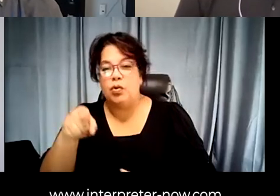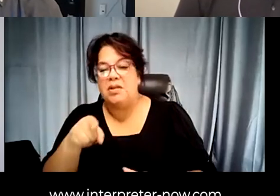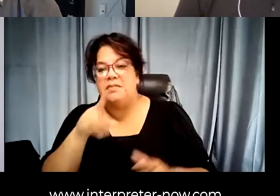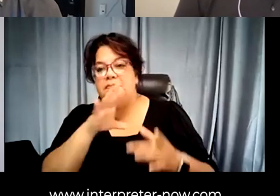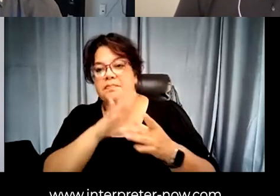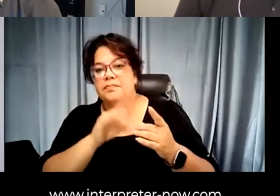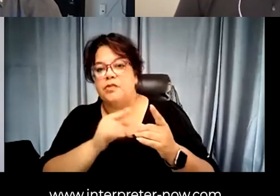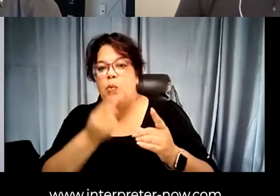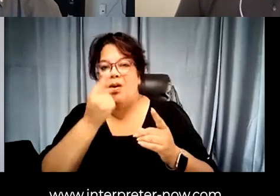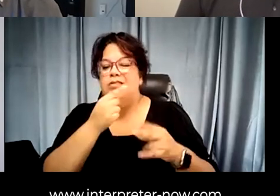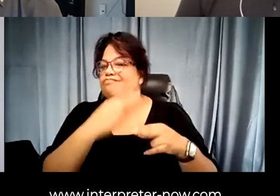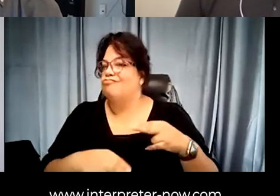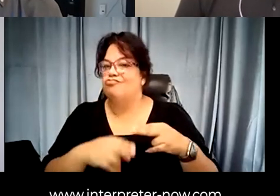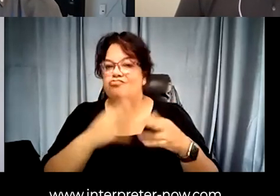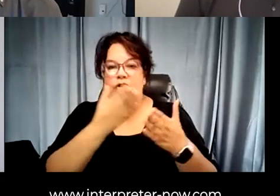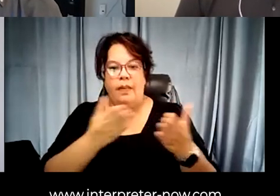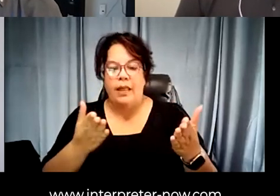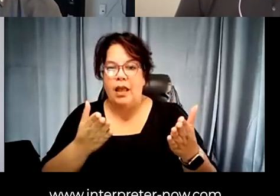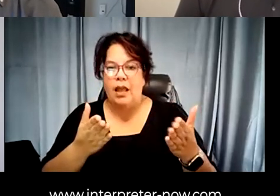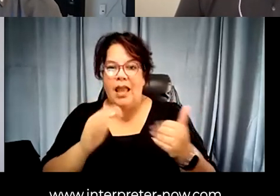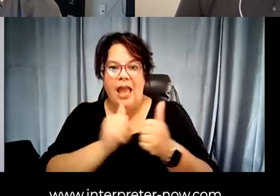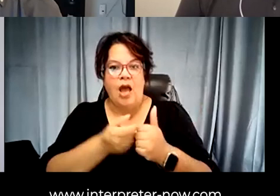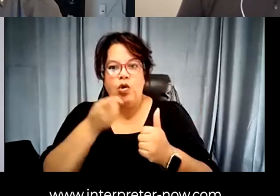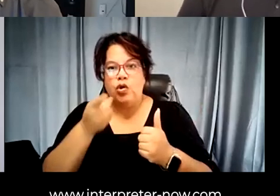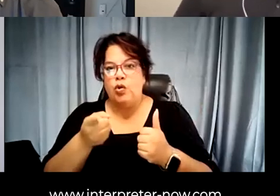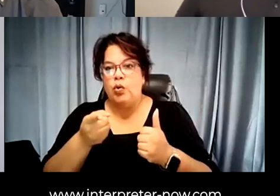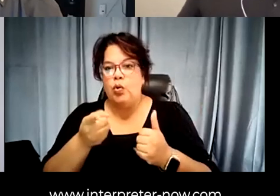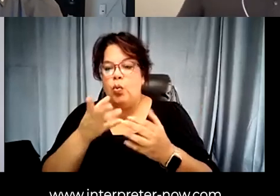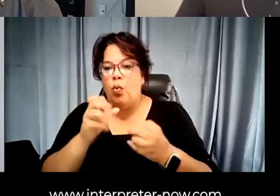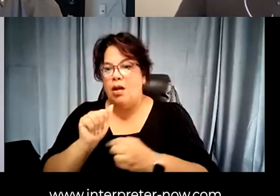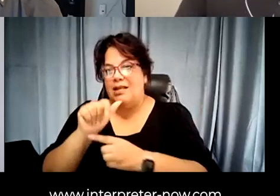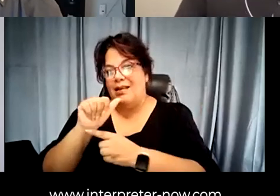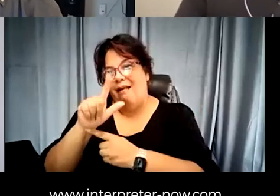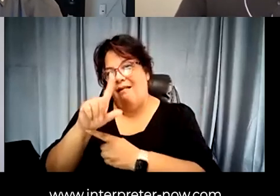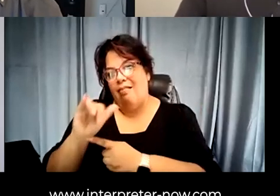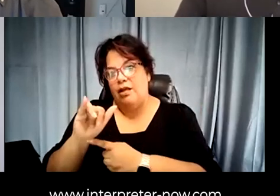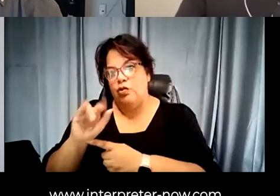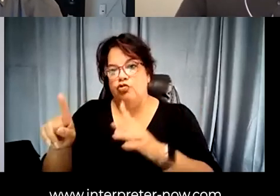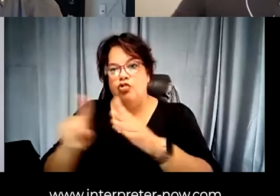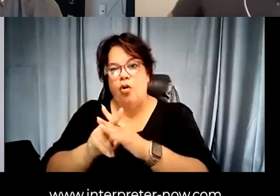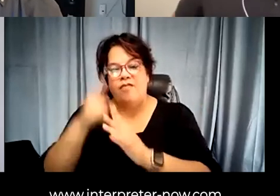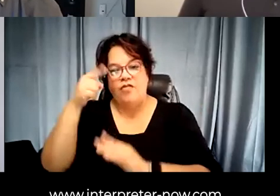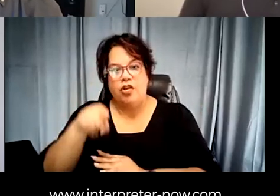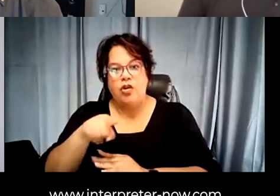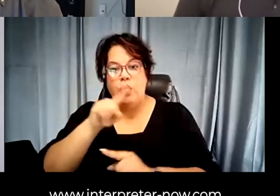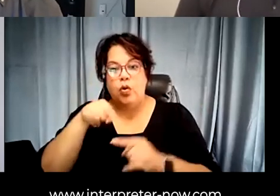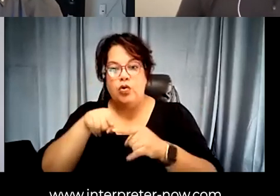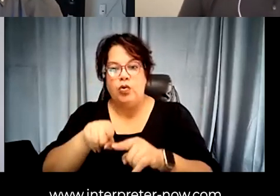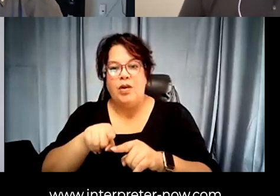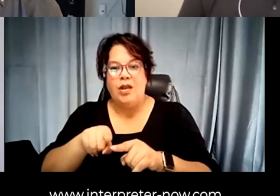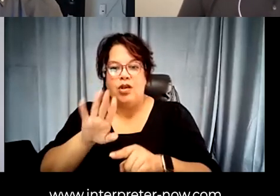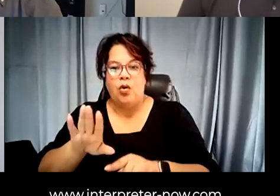thing about how you would have wanted an ally to show up for you when you were experiencing that burnout.